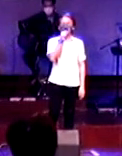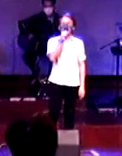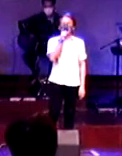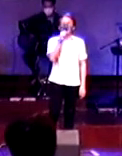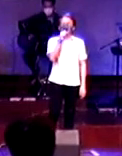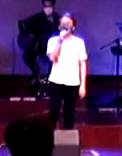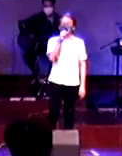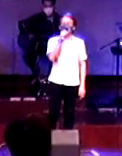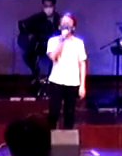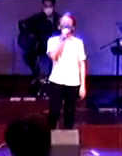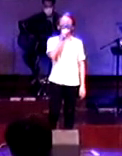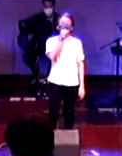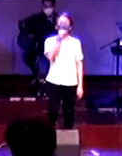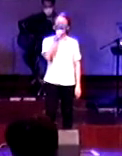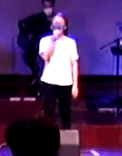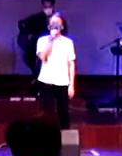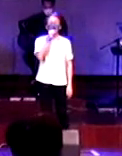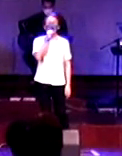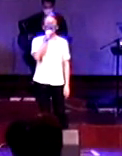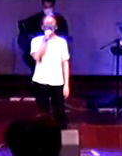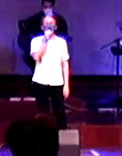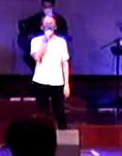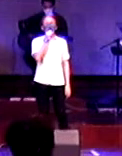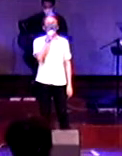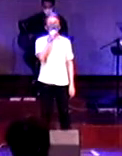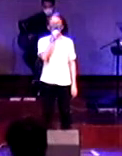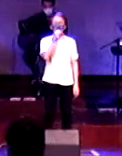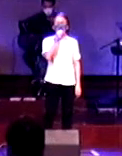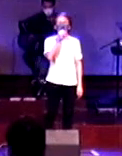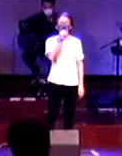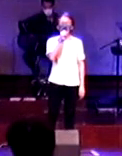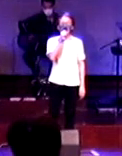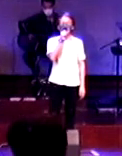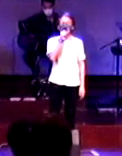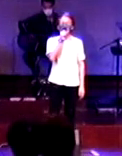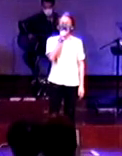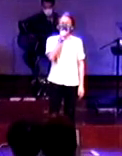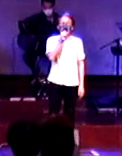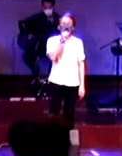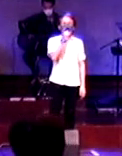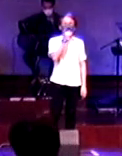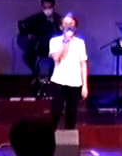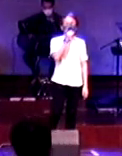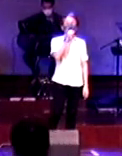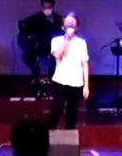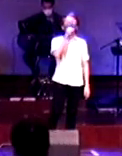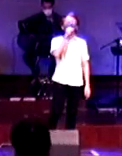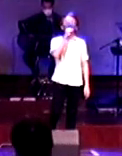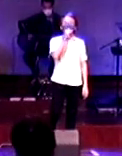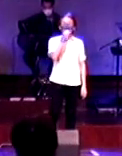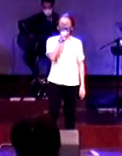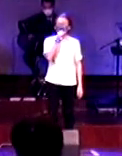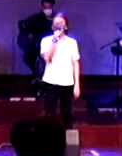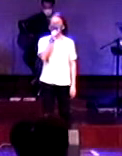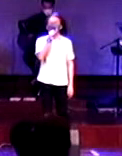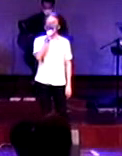We will finish the race by the good fight. on the plow,